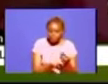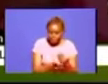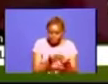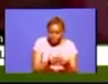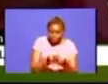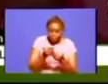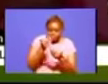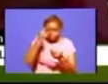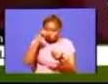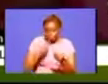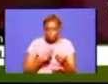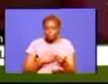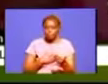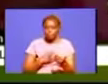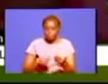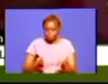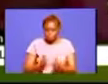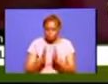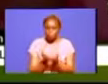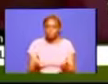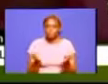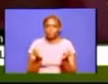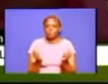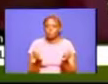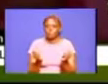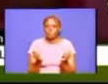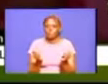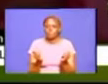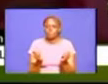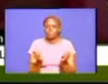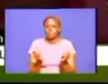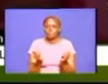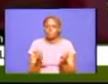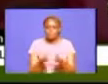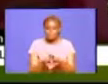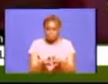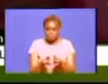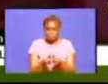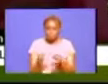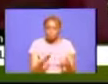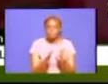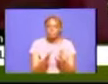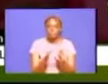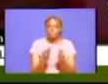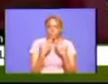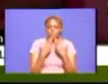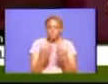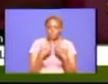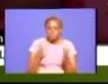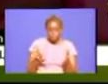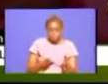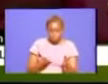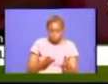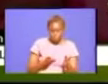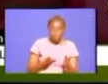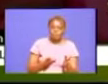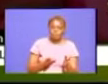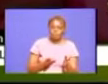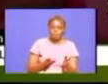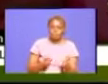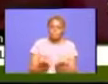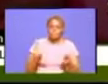manner that, you know, other kids, you know, are being brought up in. So I want to take that opportunity to thank the women of this great